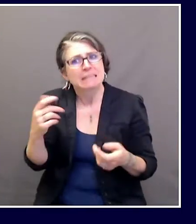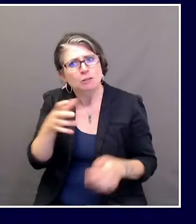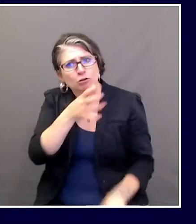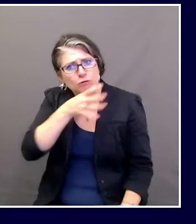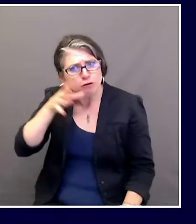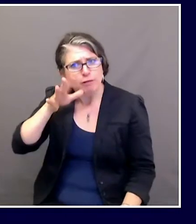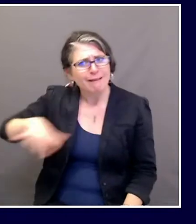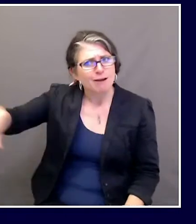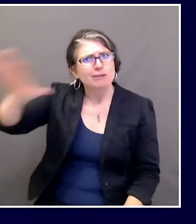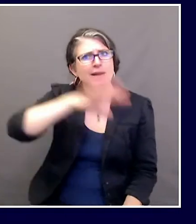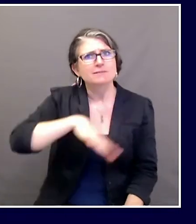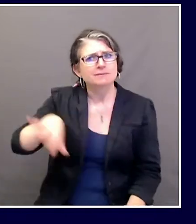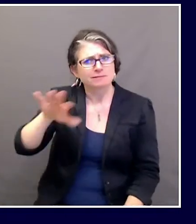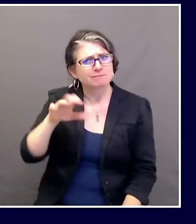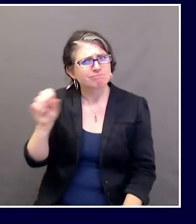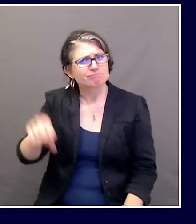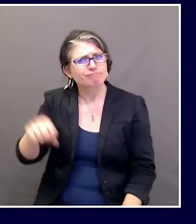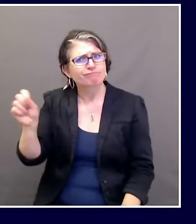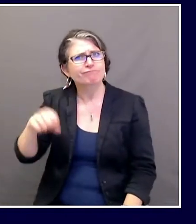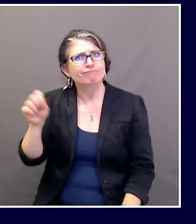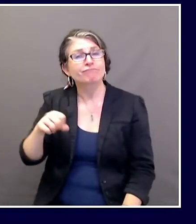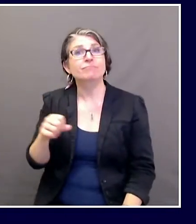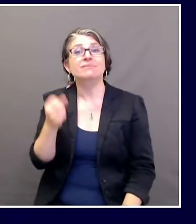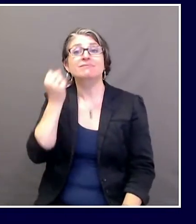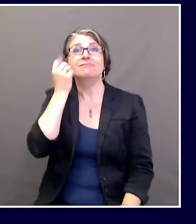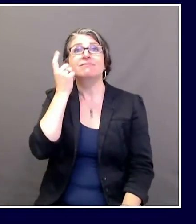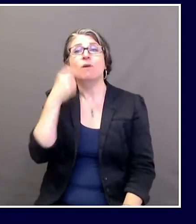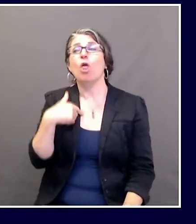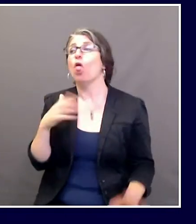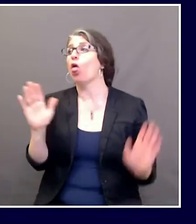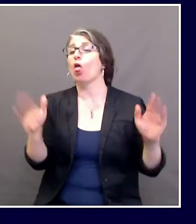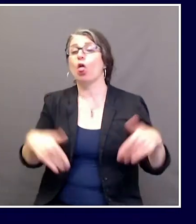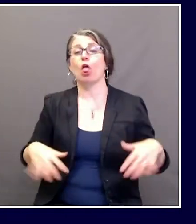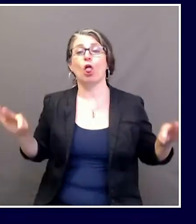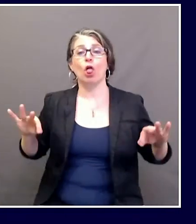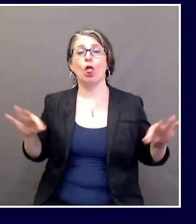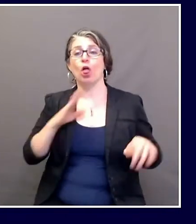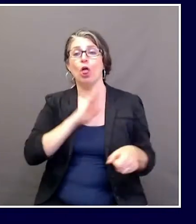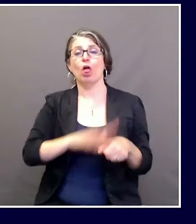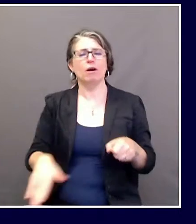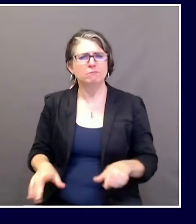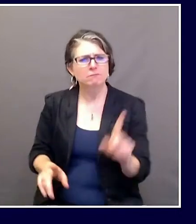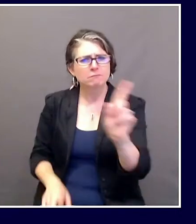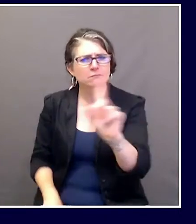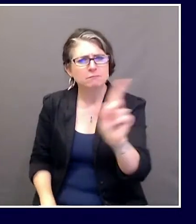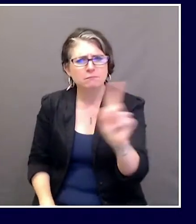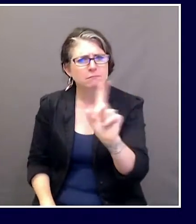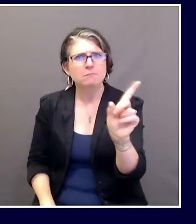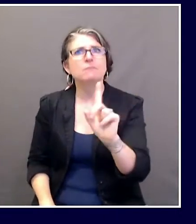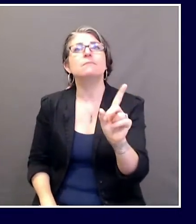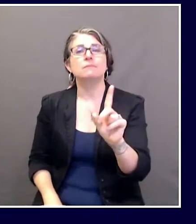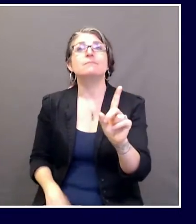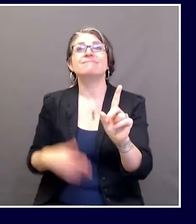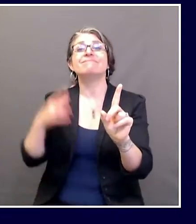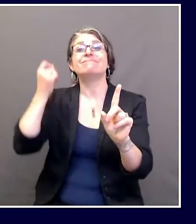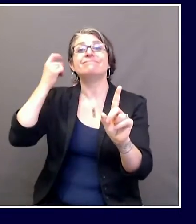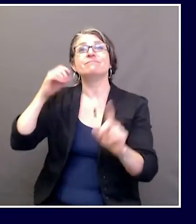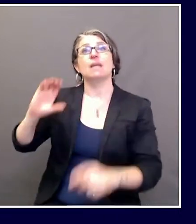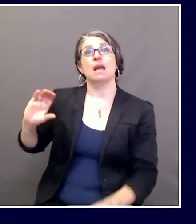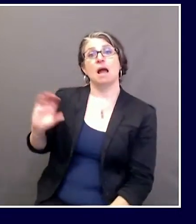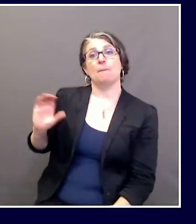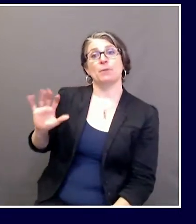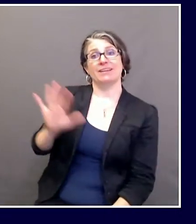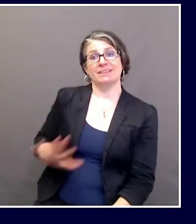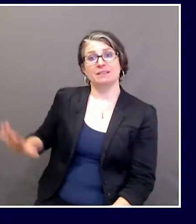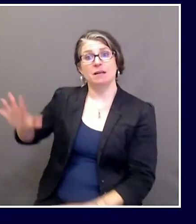discount the disparity between states that are or counties that are at the top of the league tables, Cumberland, Lincoln, and Knox, and those that have